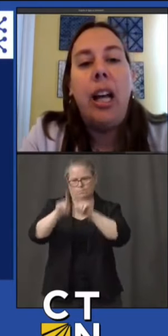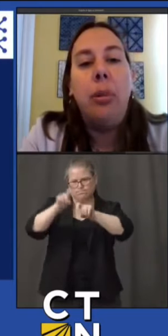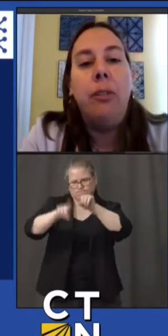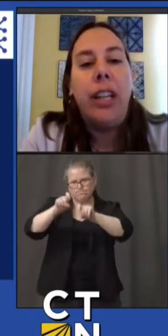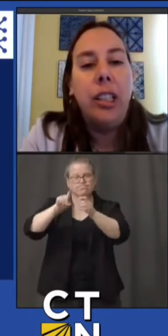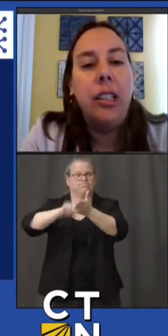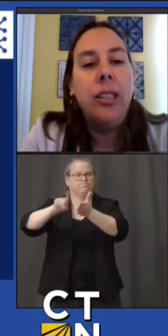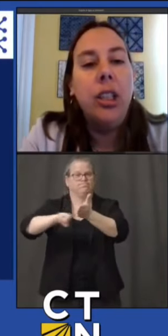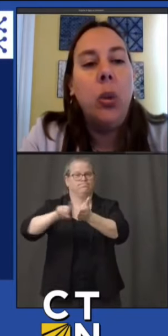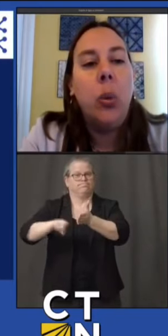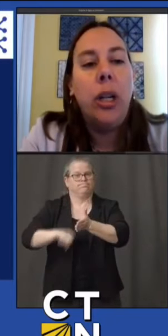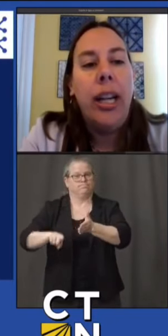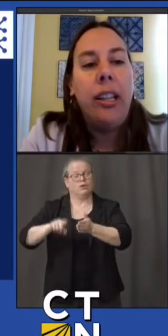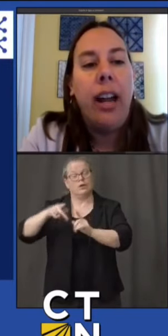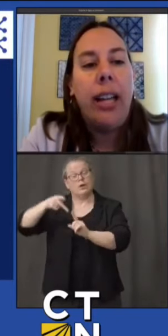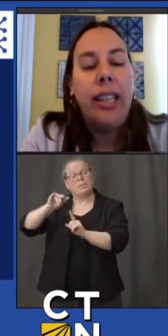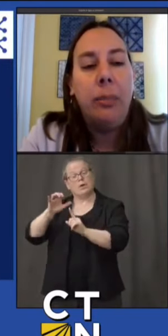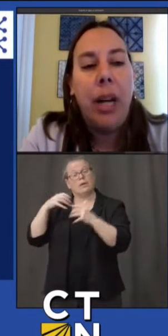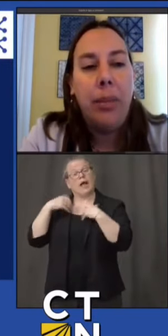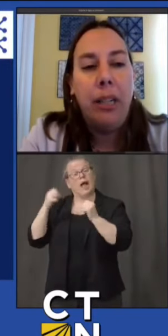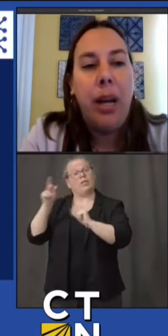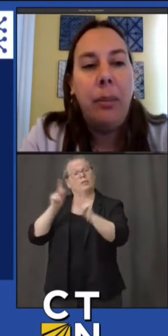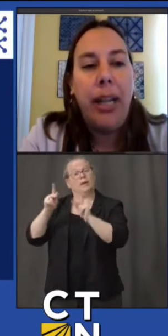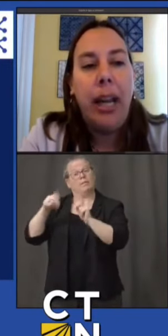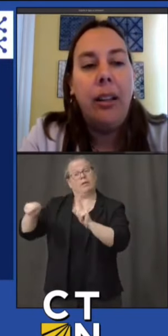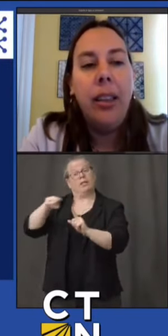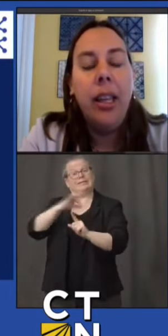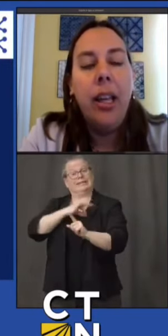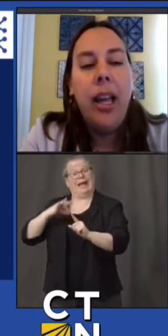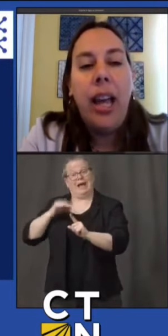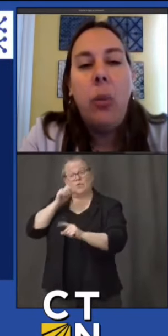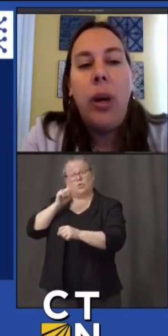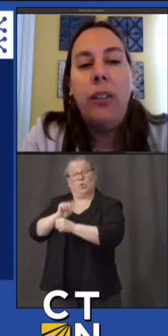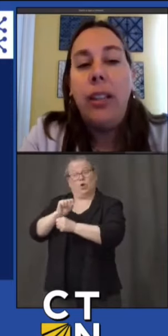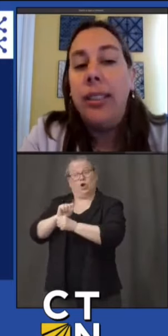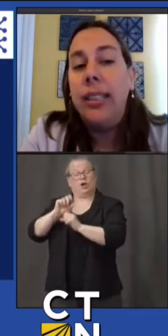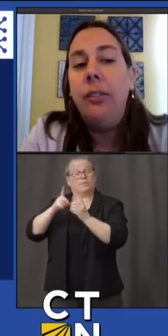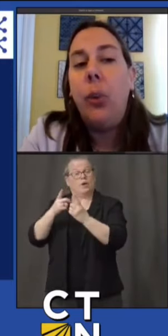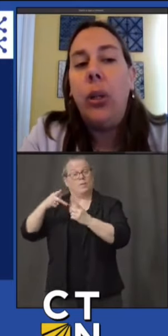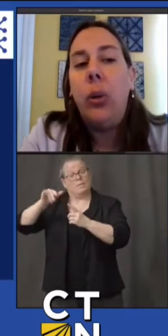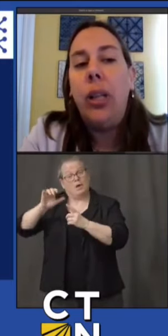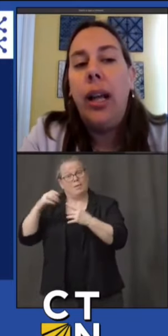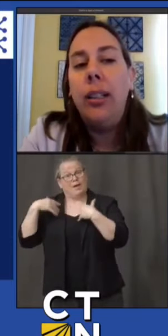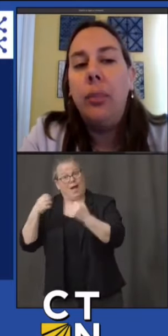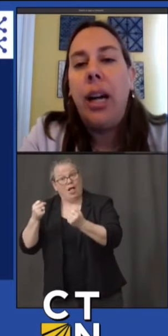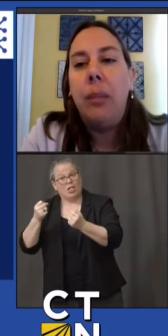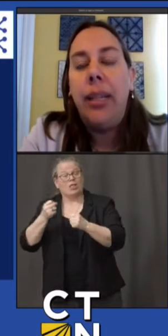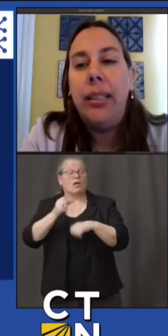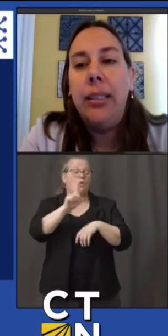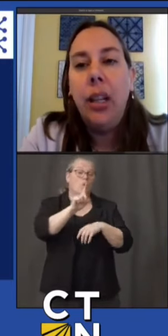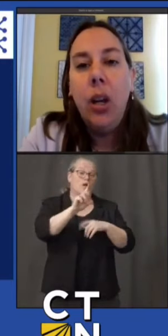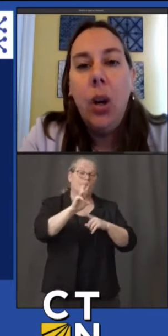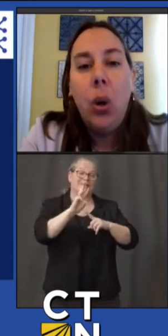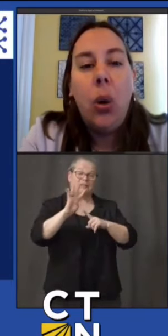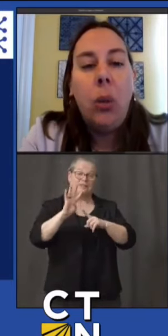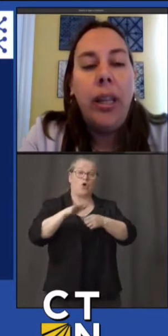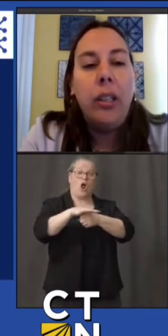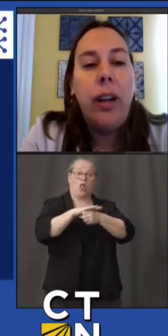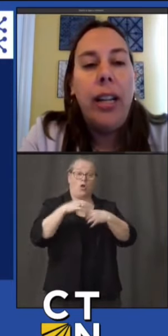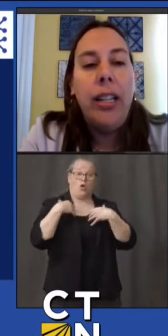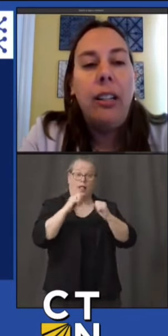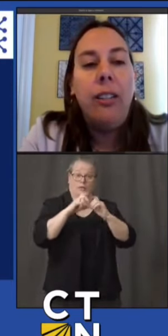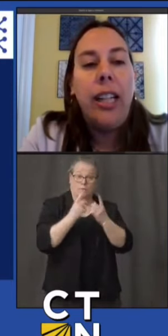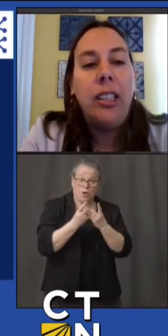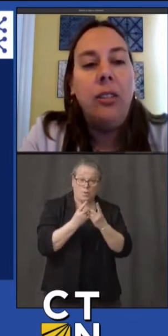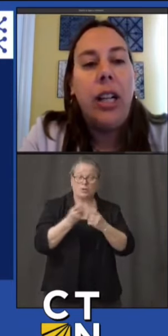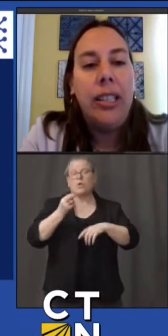health professionals who work either at the Department of Public Health, at one of our 64 local health departments, or with trained